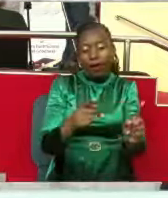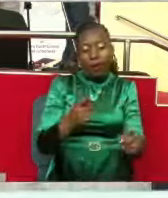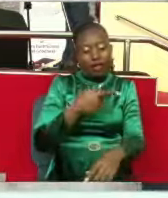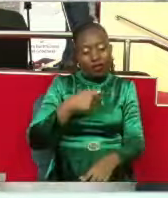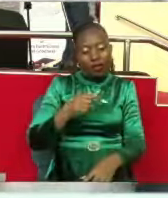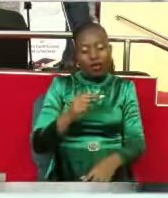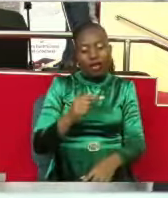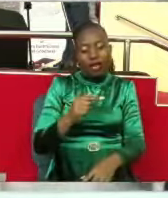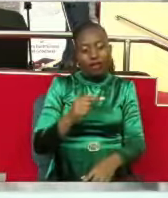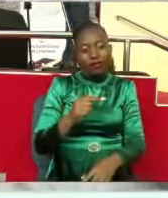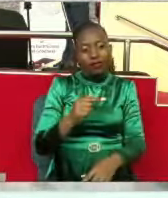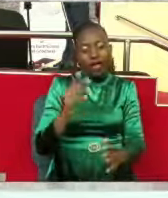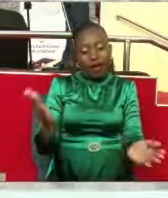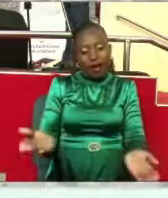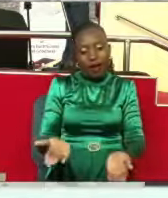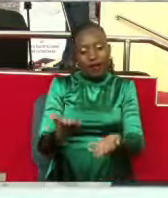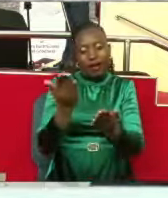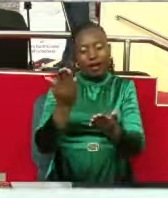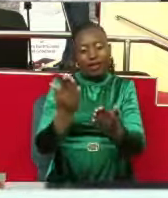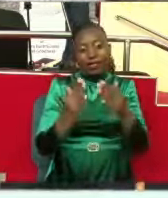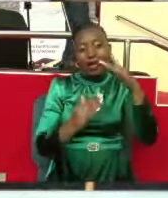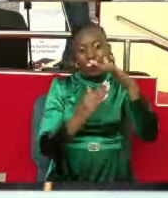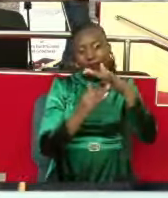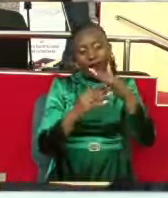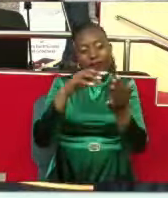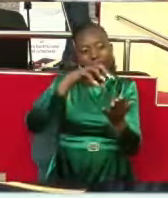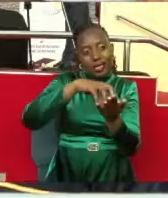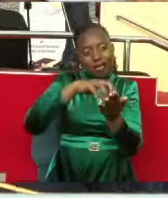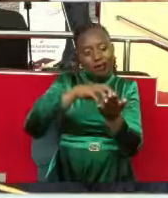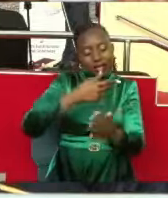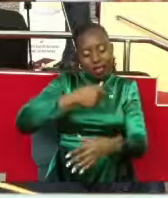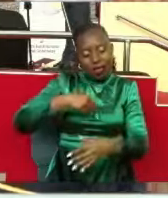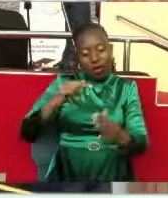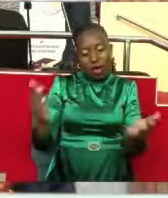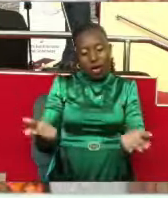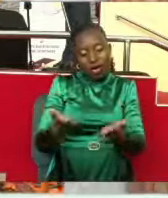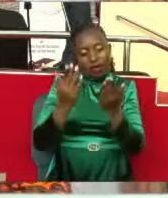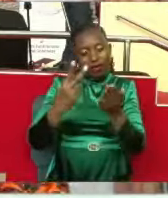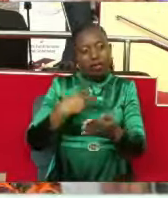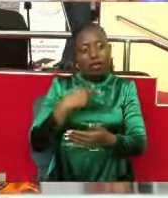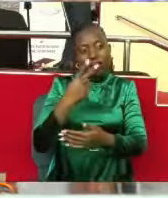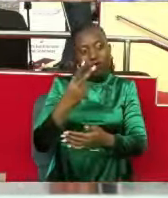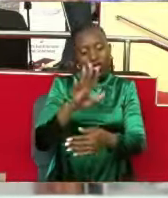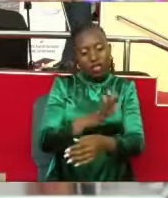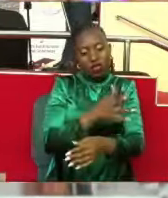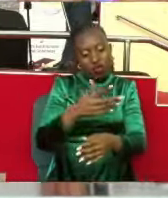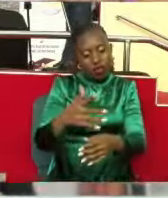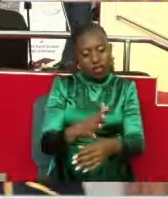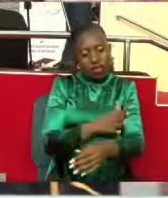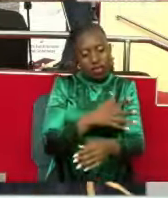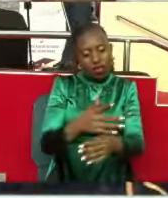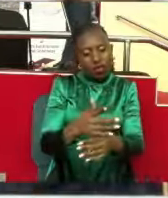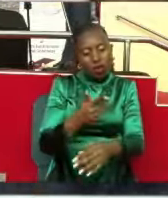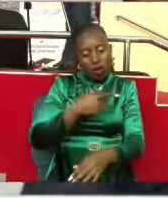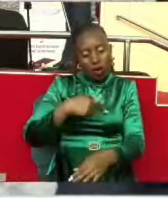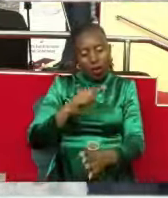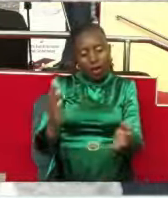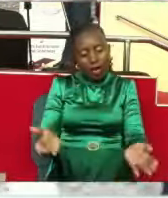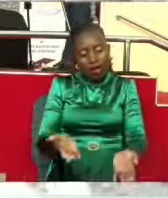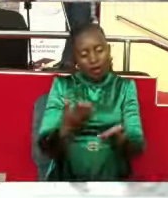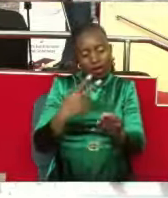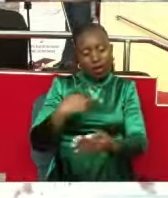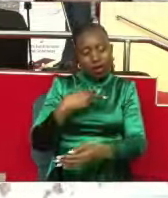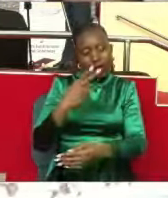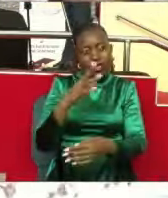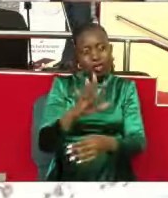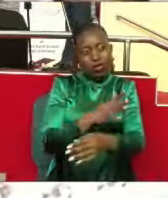above the circumstances. Tunainuka and we are lifting our voices to sing a song. Tunainua we are sauti lifting kuimba. Our voices to sing a song